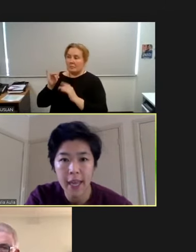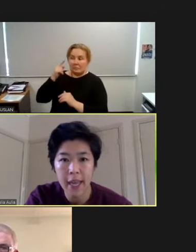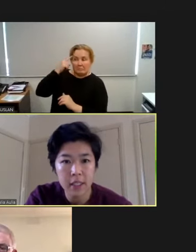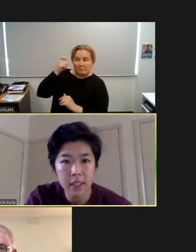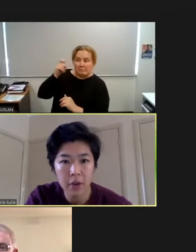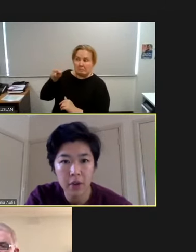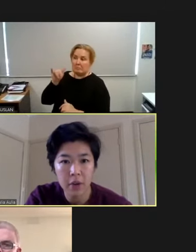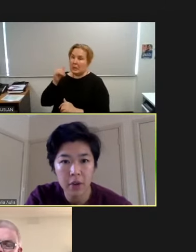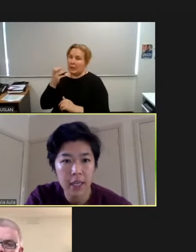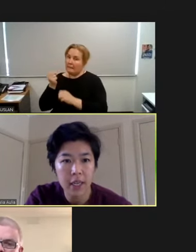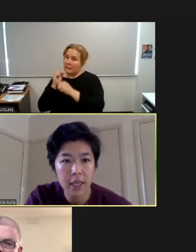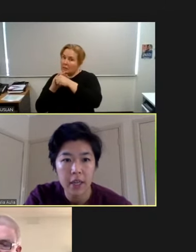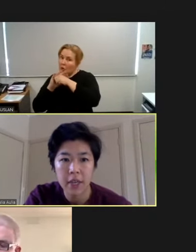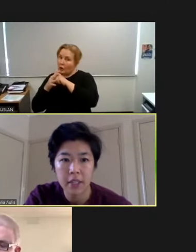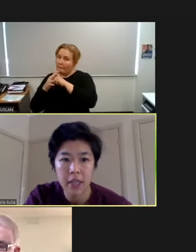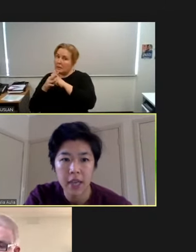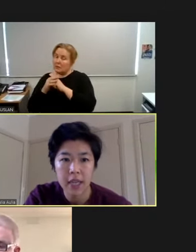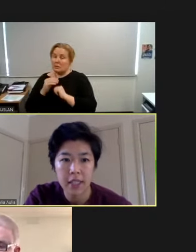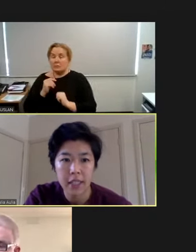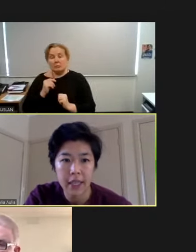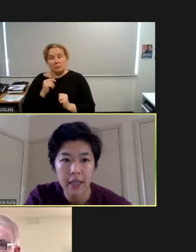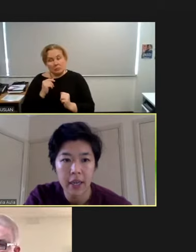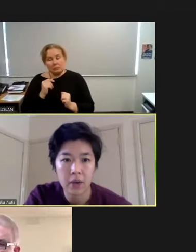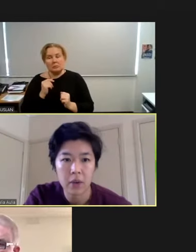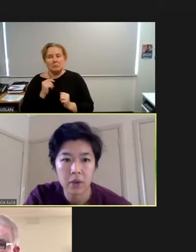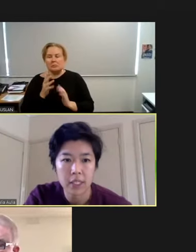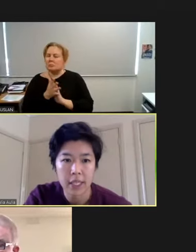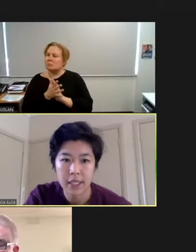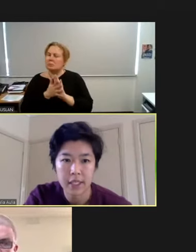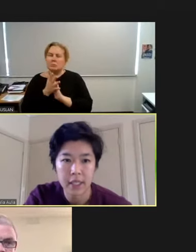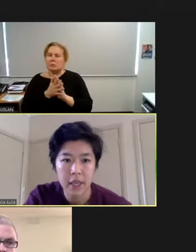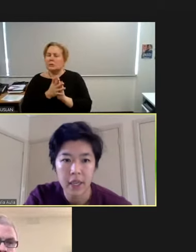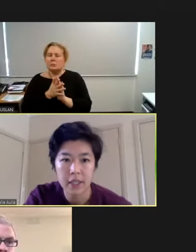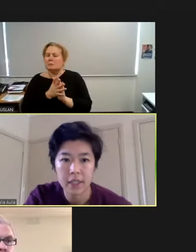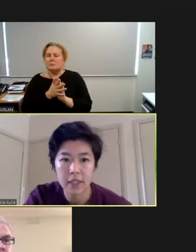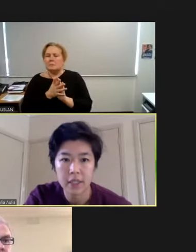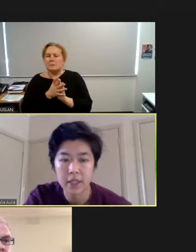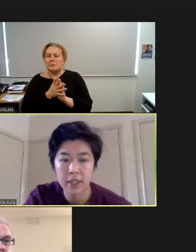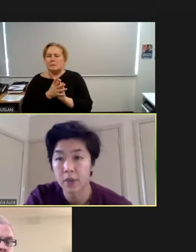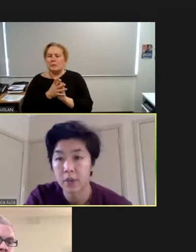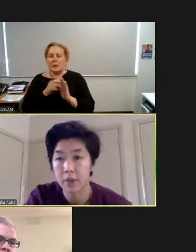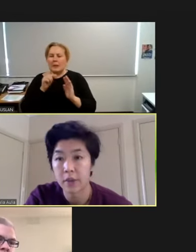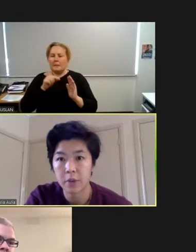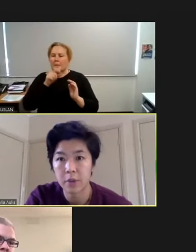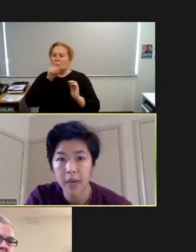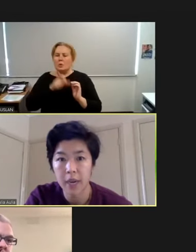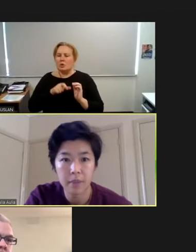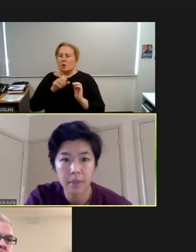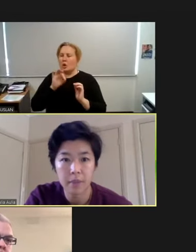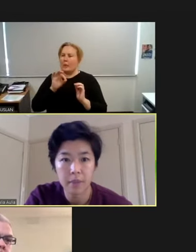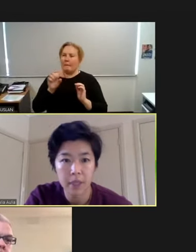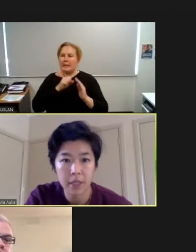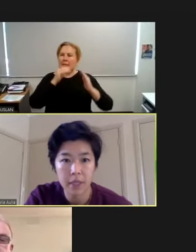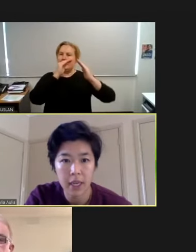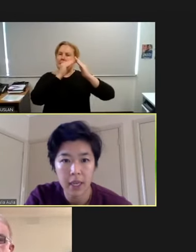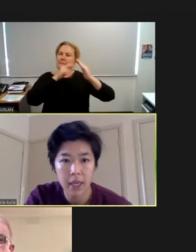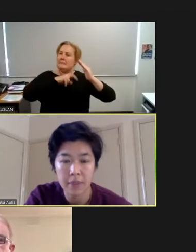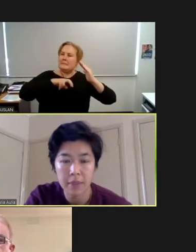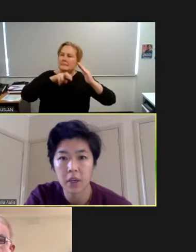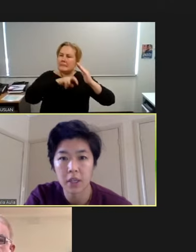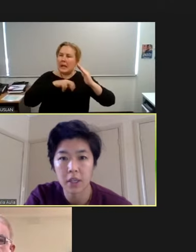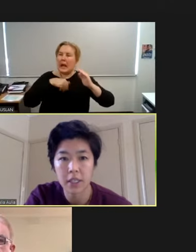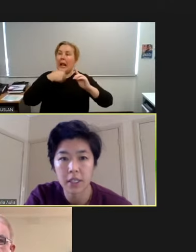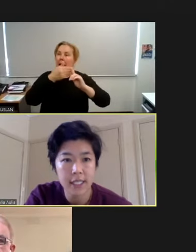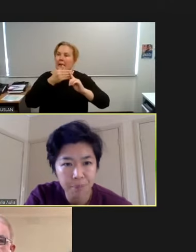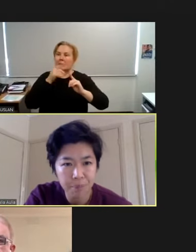of COVID-19, they don't need to isolate or seek testing unless they're directed to by the department's